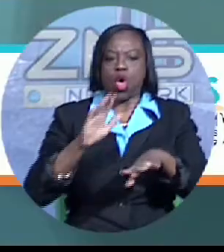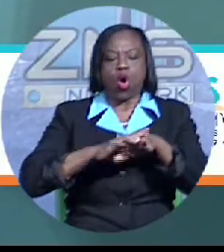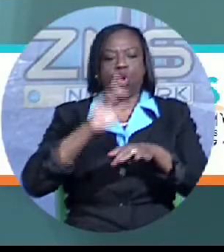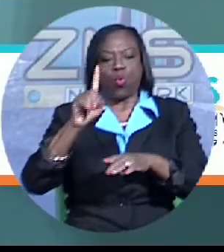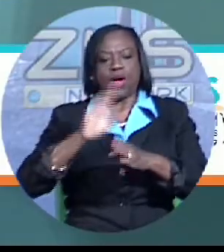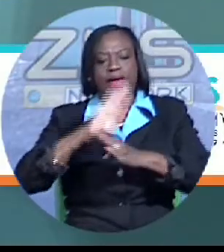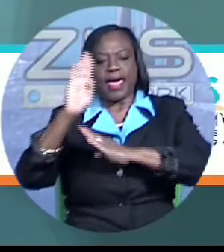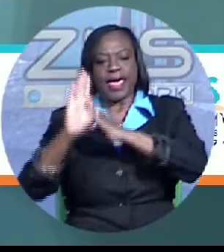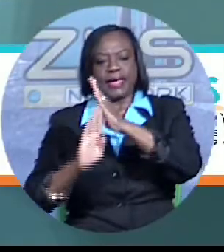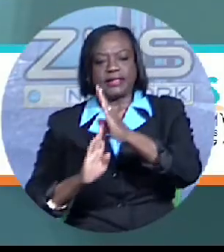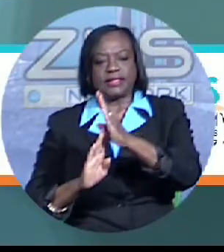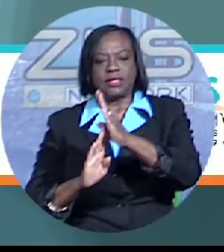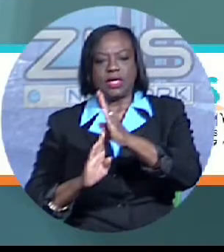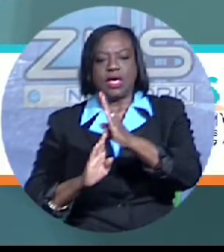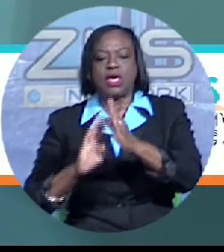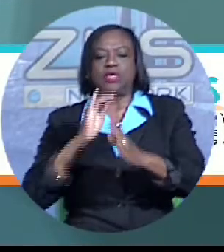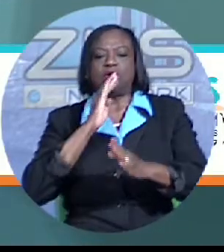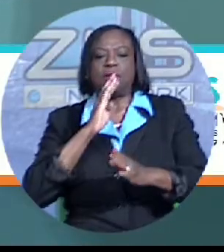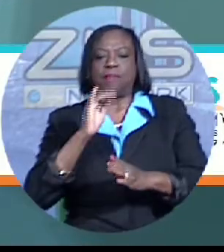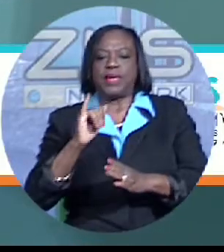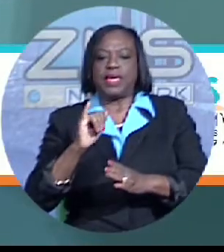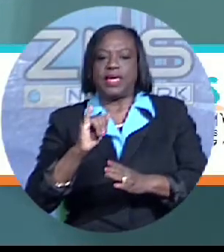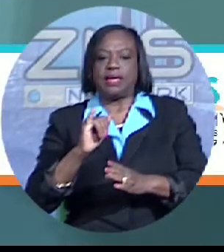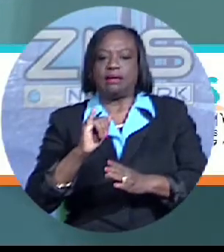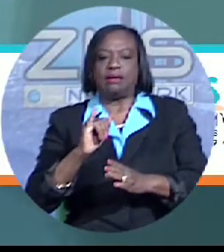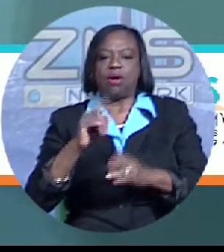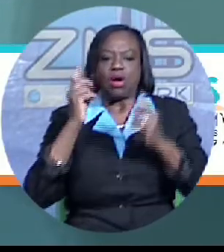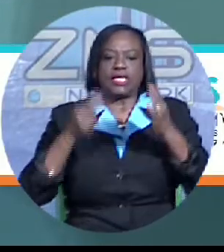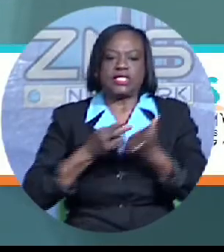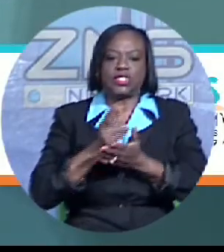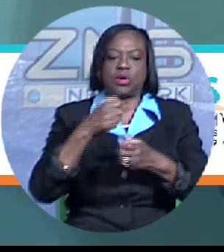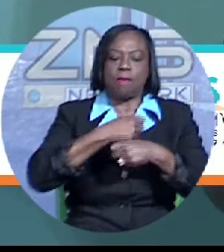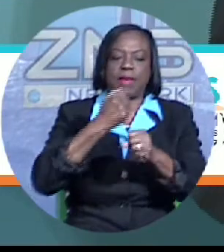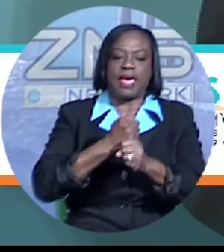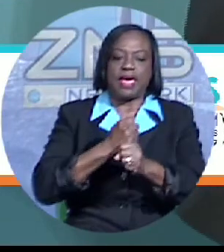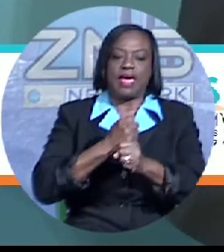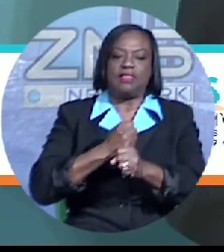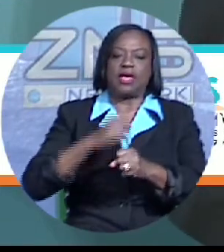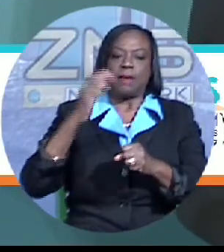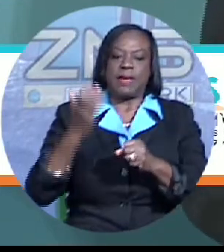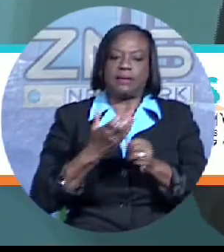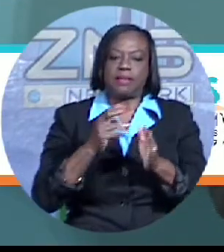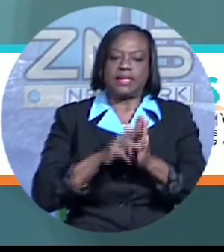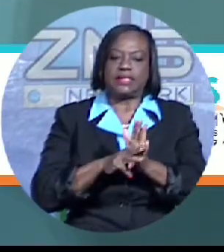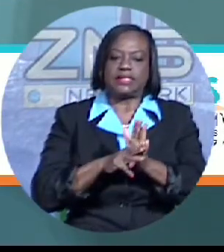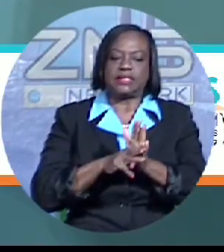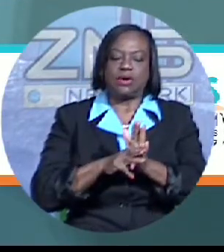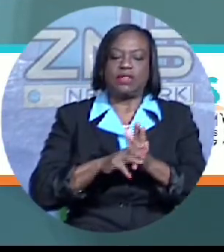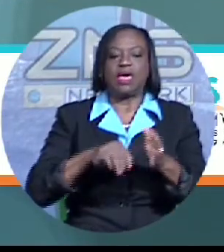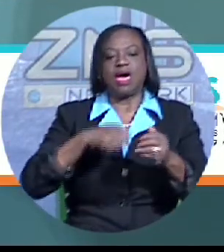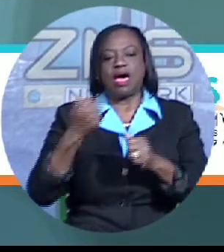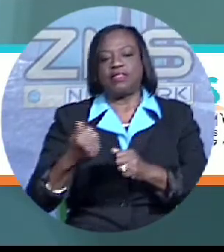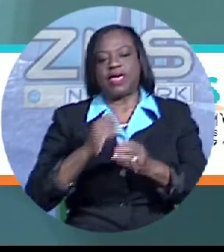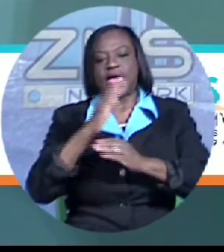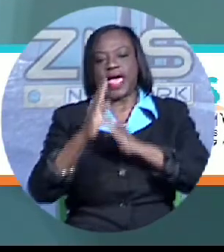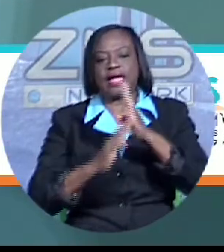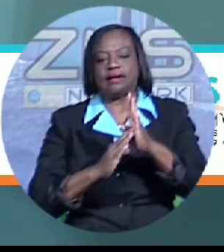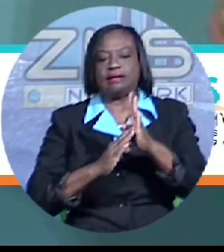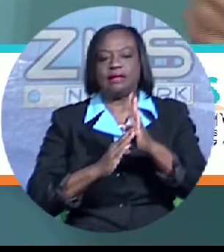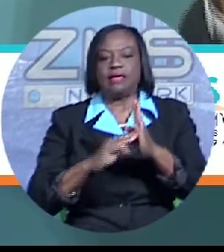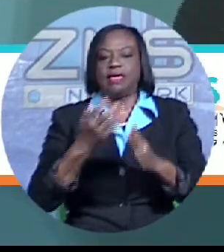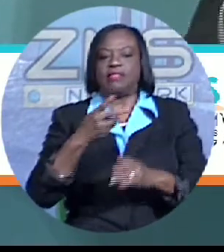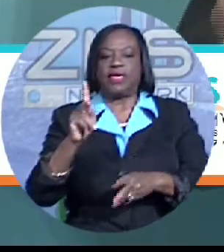hand, you're being urged to make the commitments to achieve those things. And on the other hand, there are